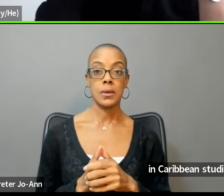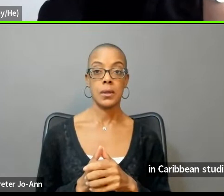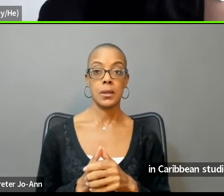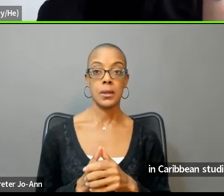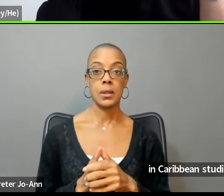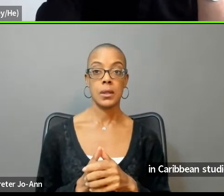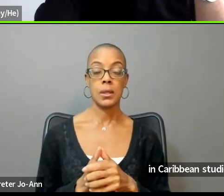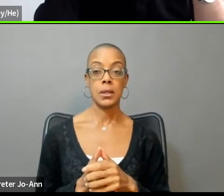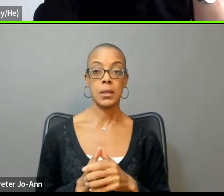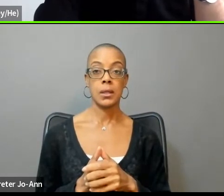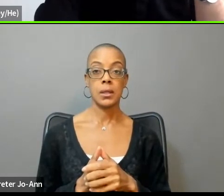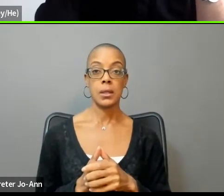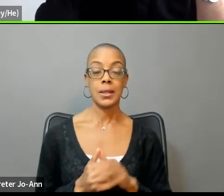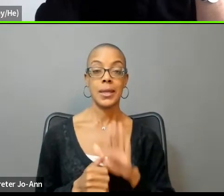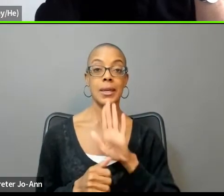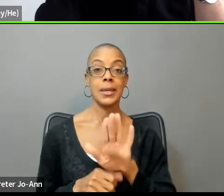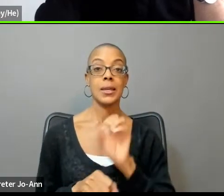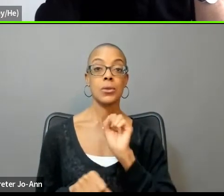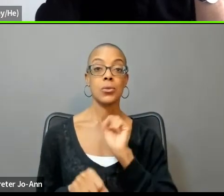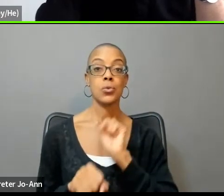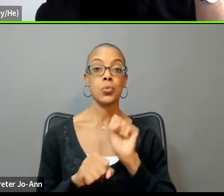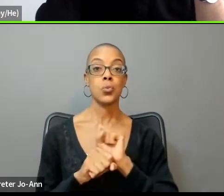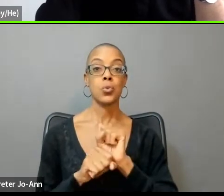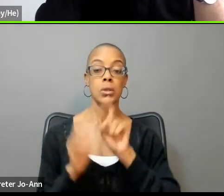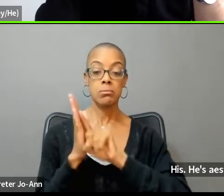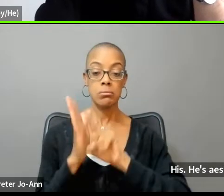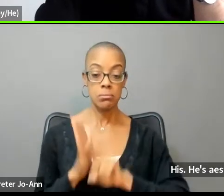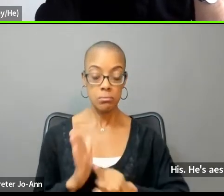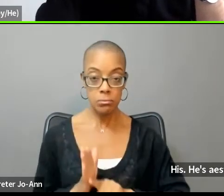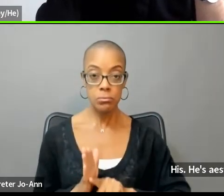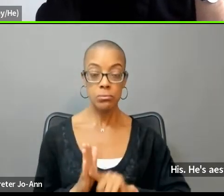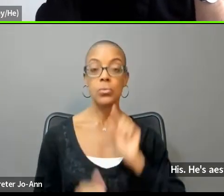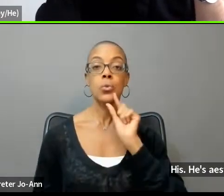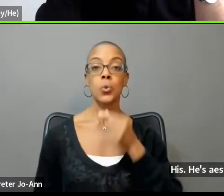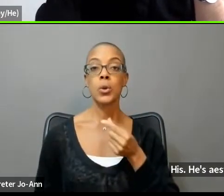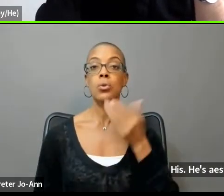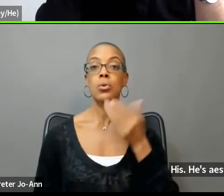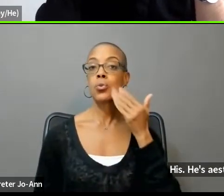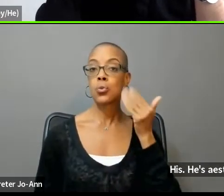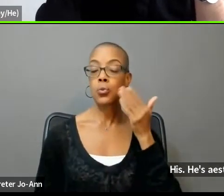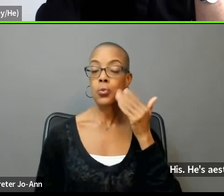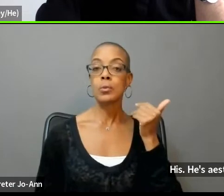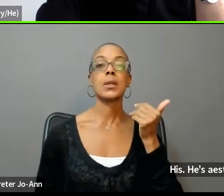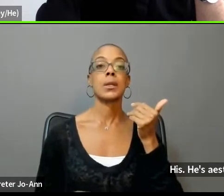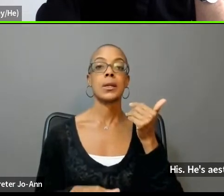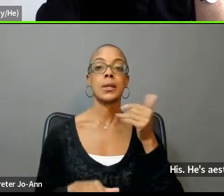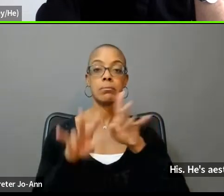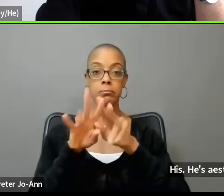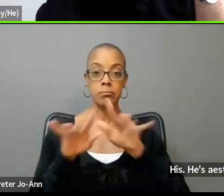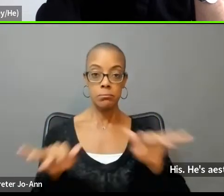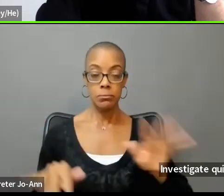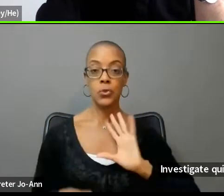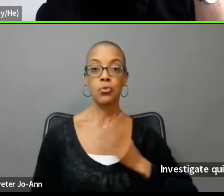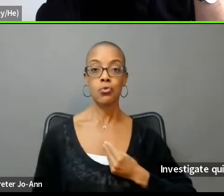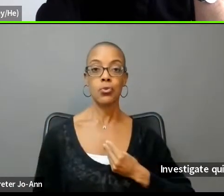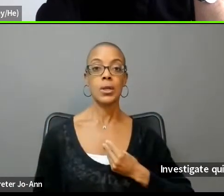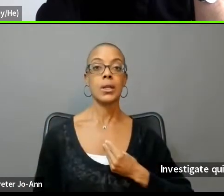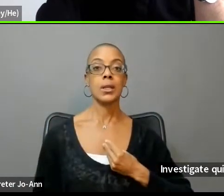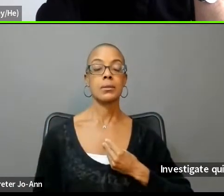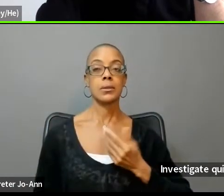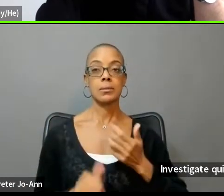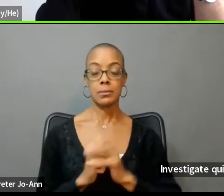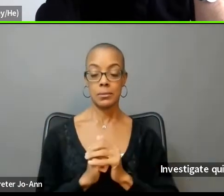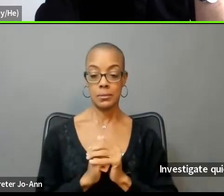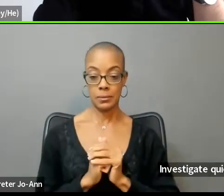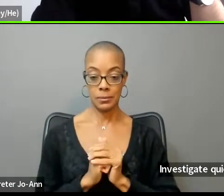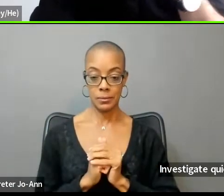aesthetic and scholarly work investigate queer Caribbean diasporas, transnational feminism, and sexualities, performance, and